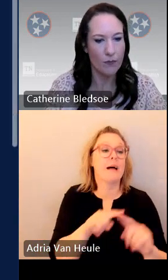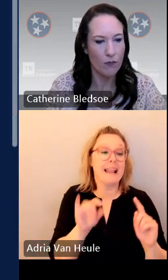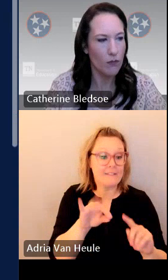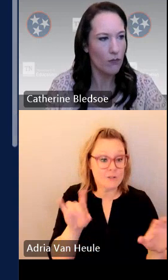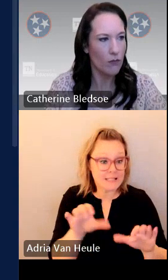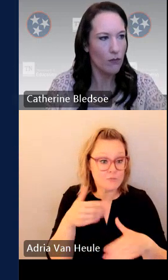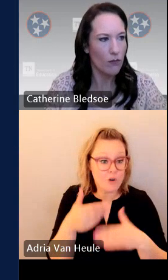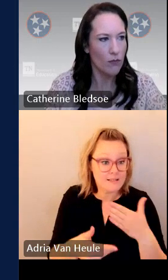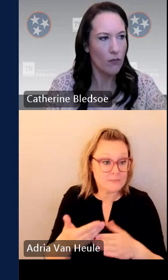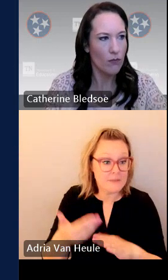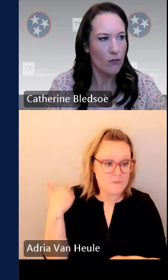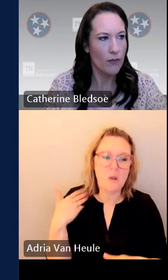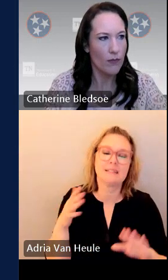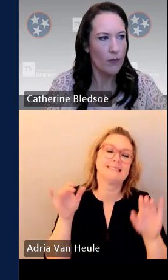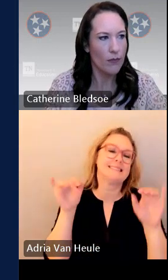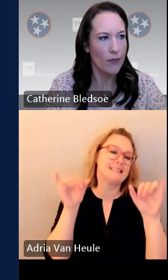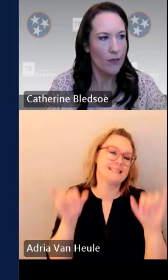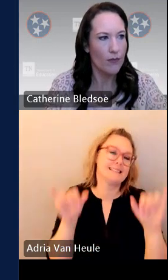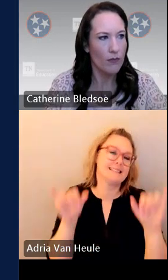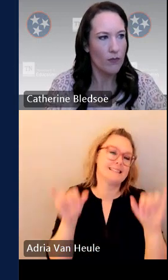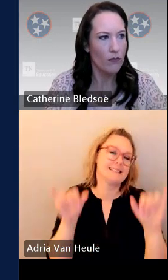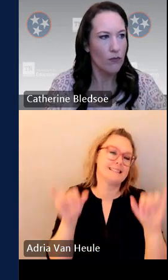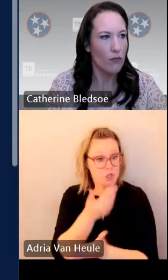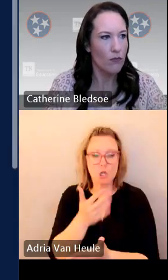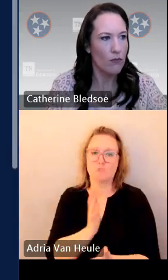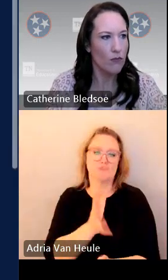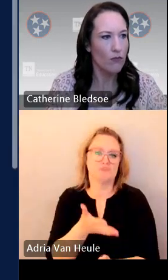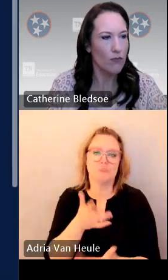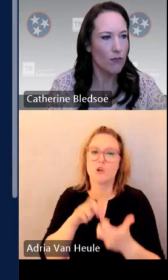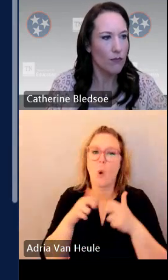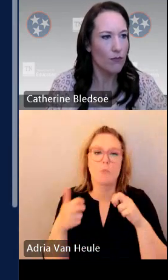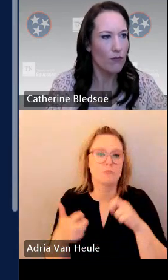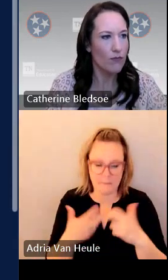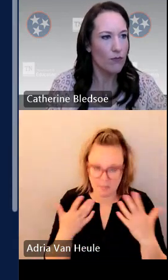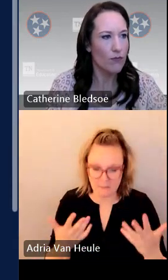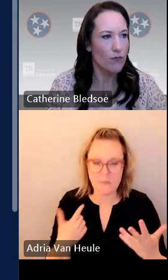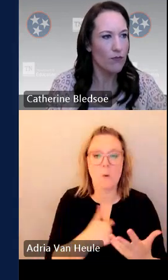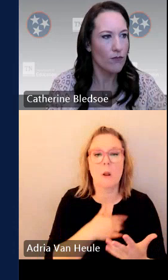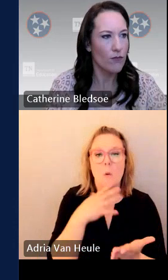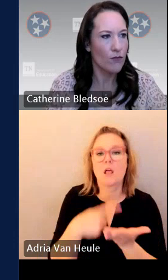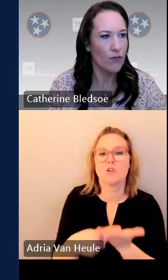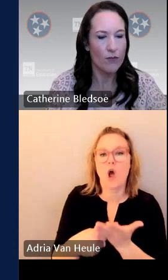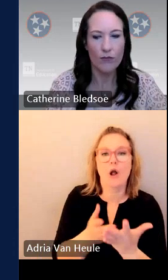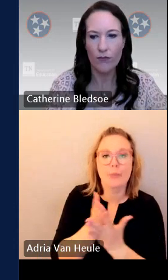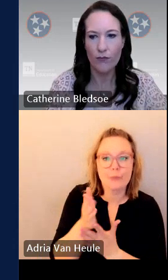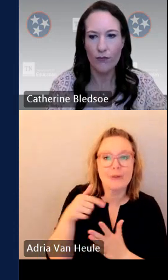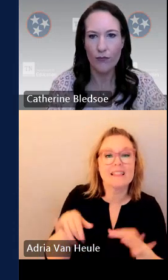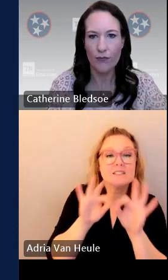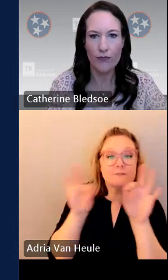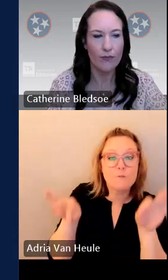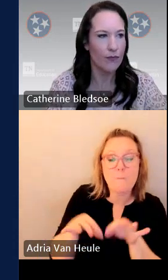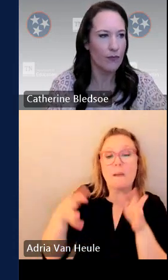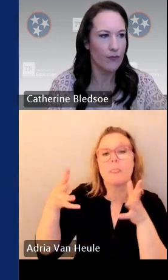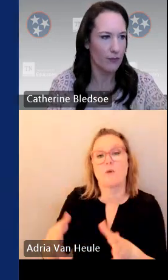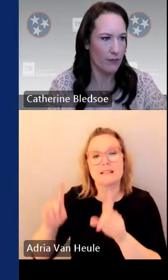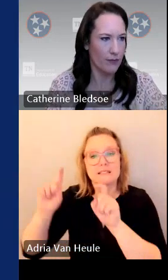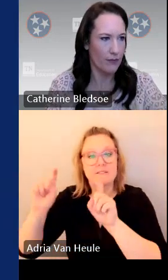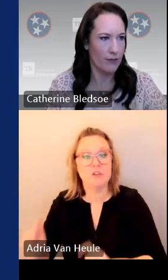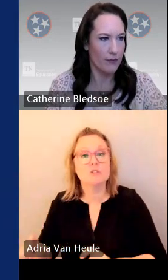as before. If you are new to the process, that's no problem. So we're going to talk through this form and the rest of the survey, but just again, as a